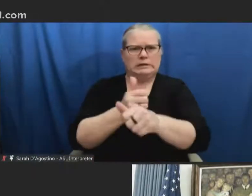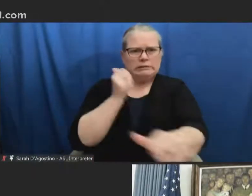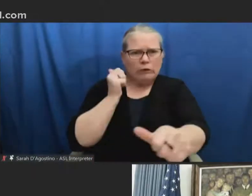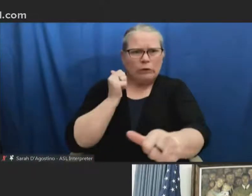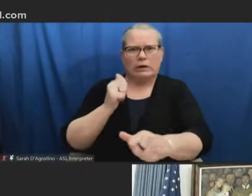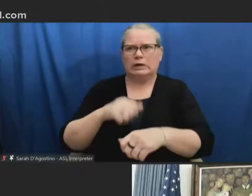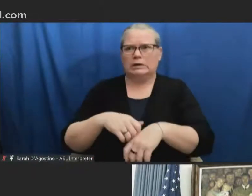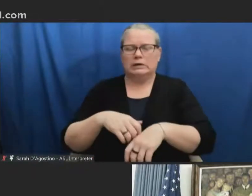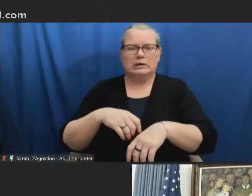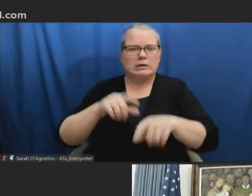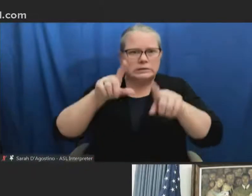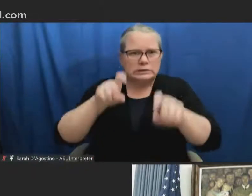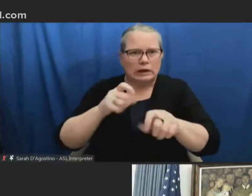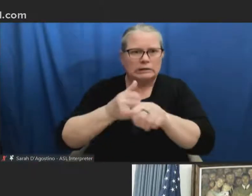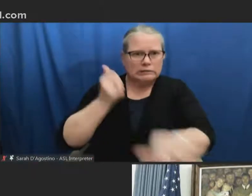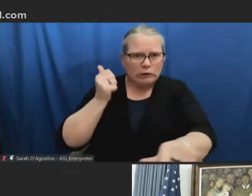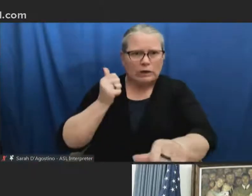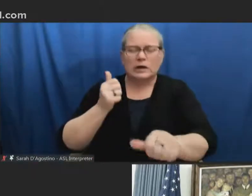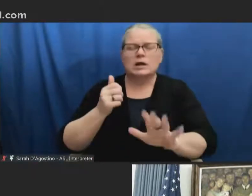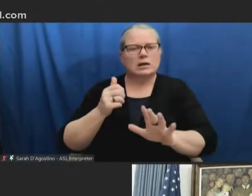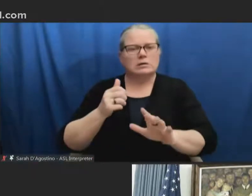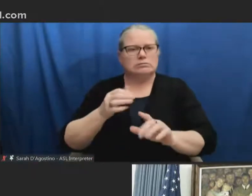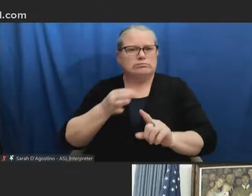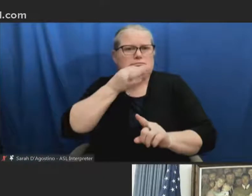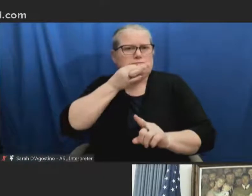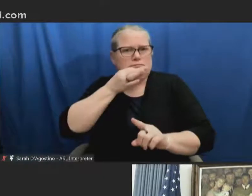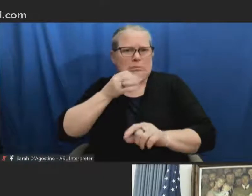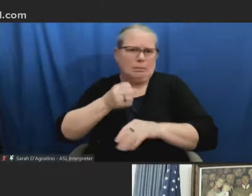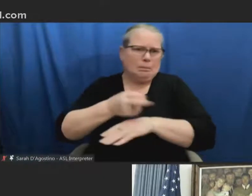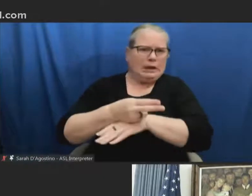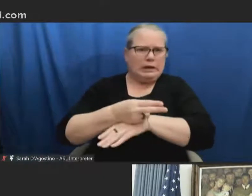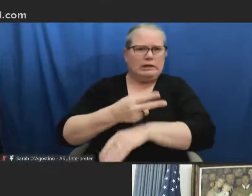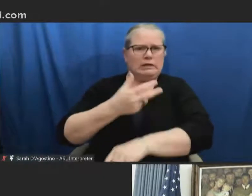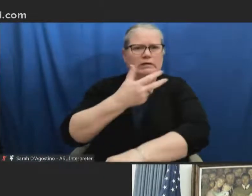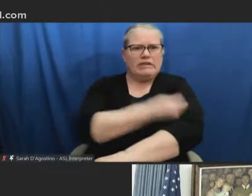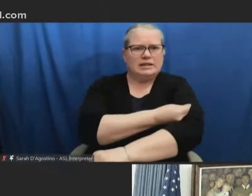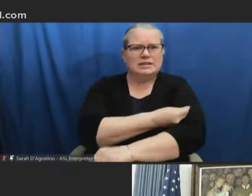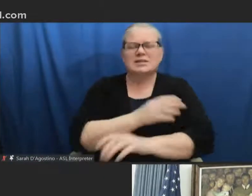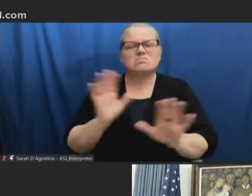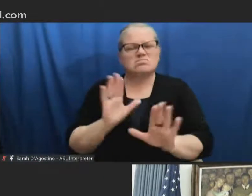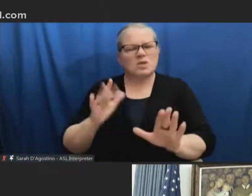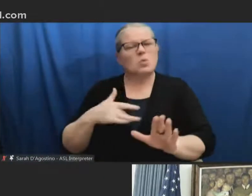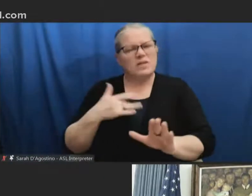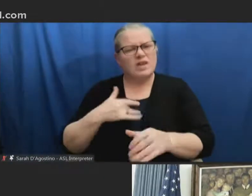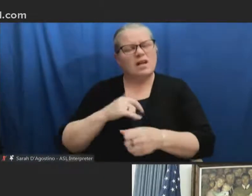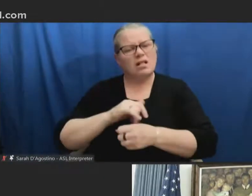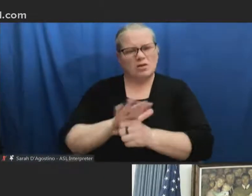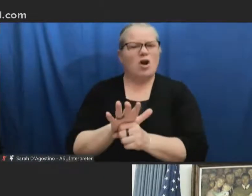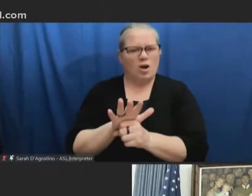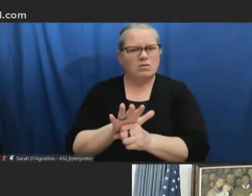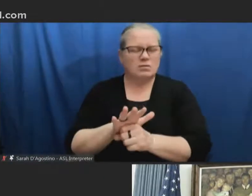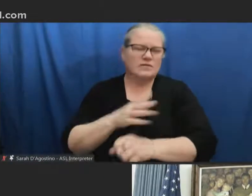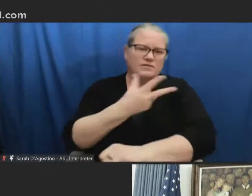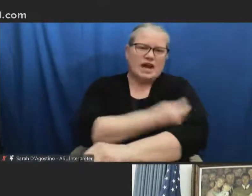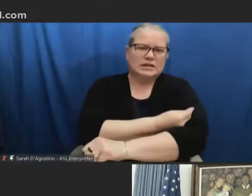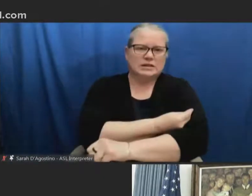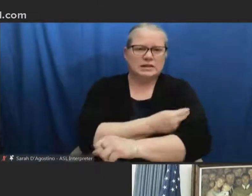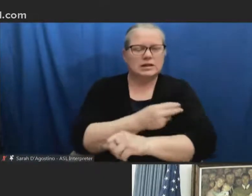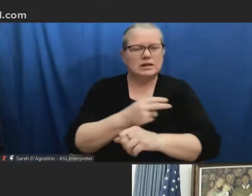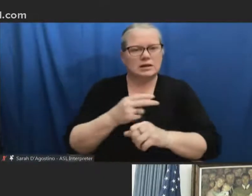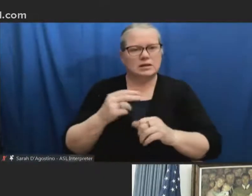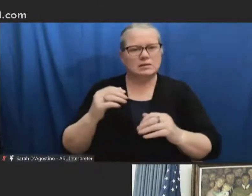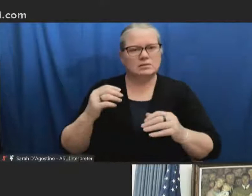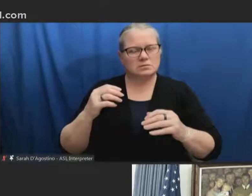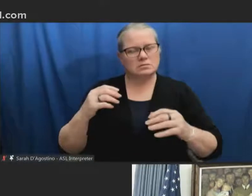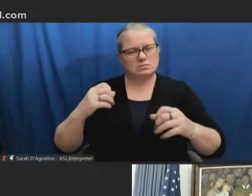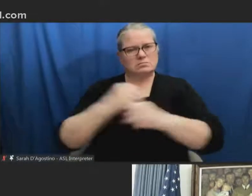And there's no reason to believe it would do that. That would be sort of unprecedented, that it would acquire such a dramatic change in its features. Where